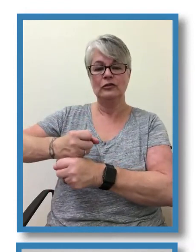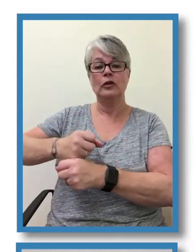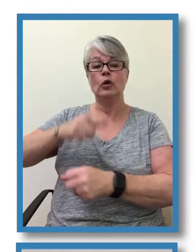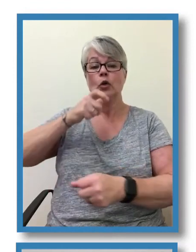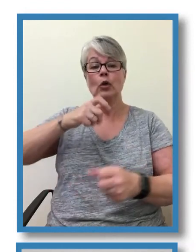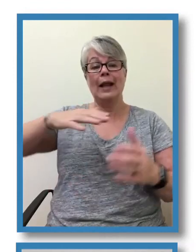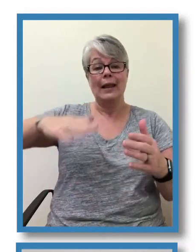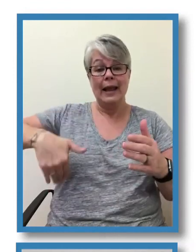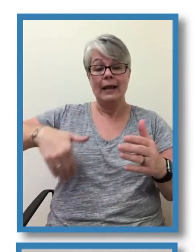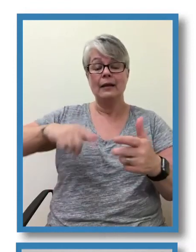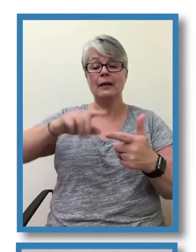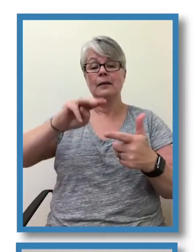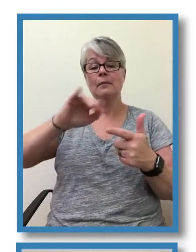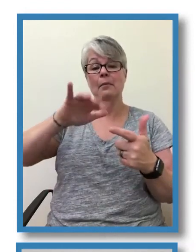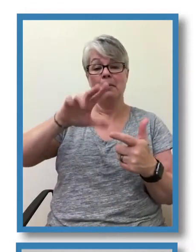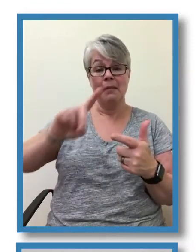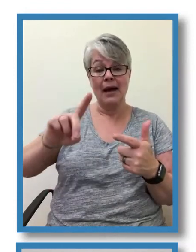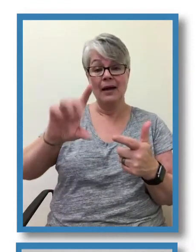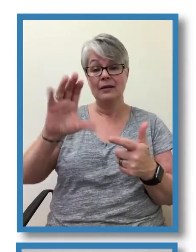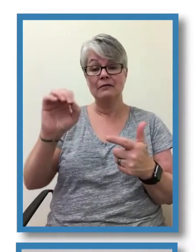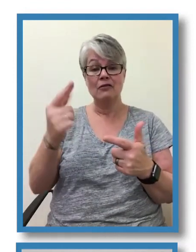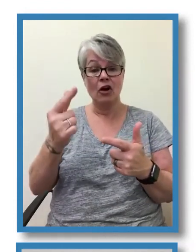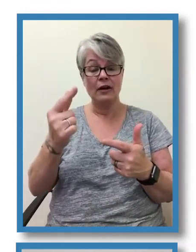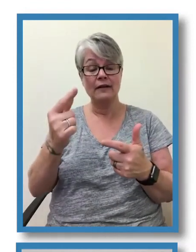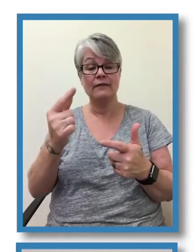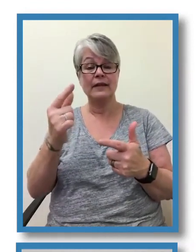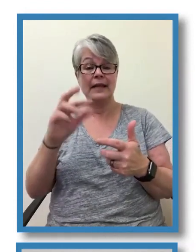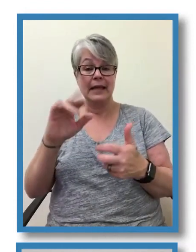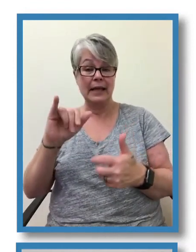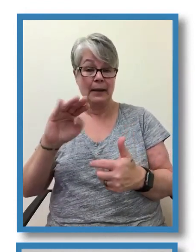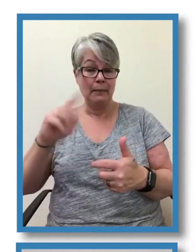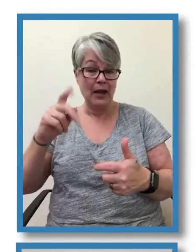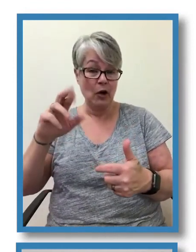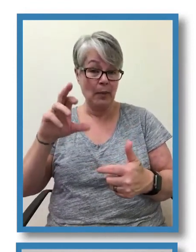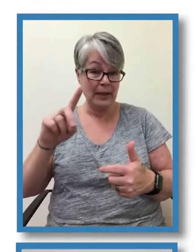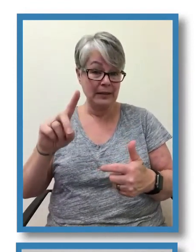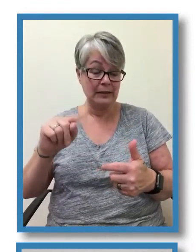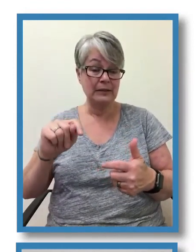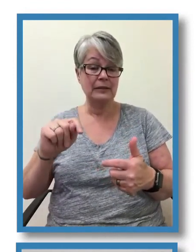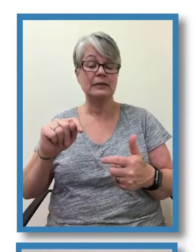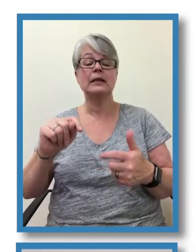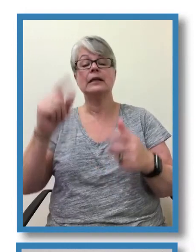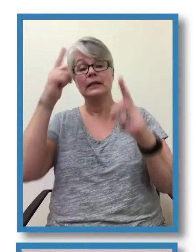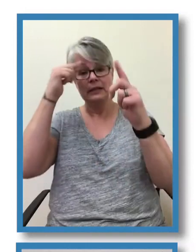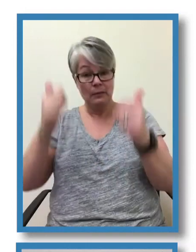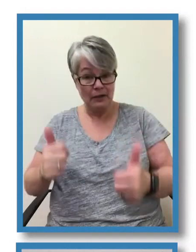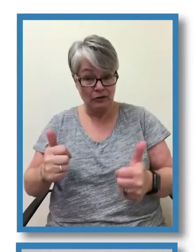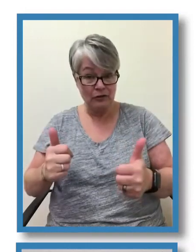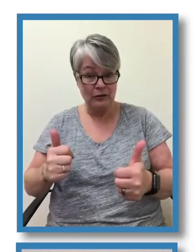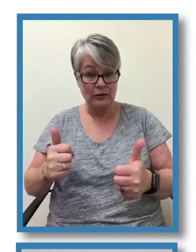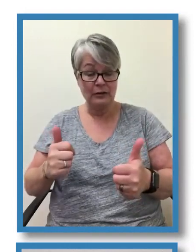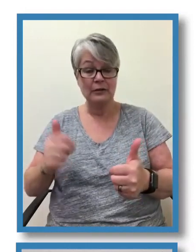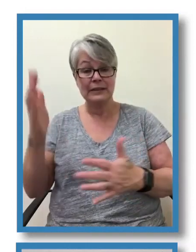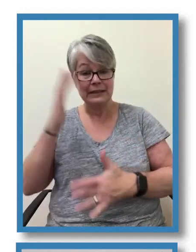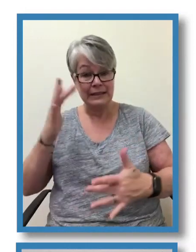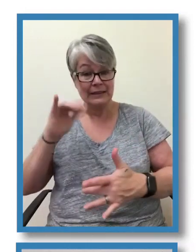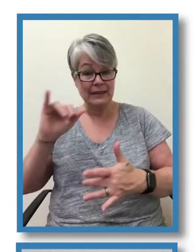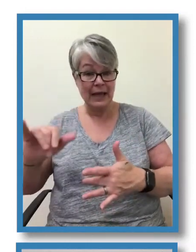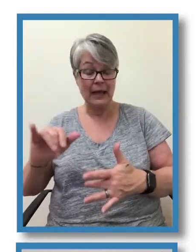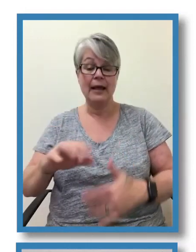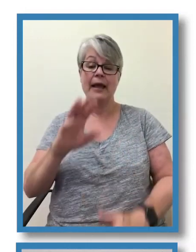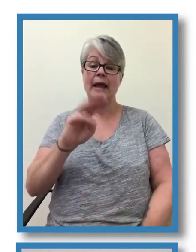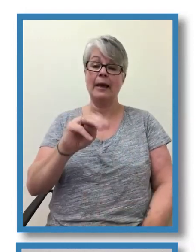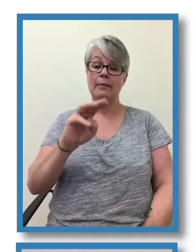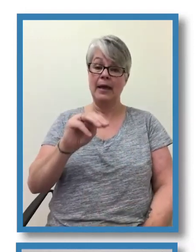that range 22 to 30 over 30. And there'll be screening tests. Now, in this test, people don't have a PET scan.